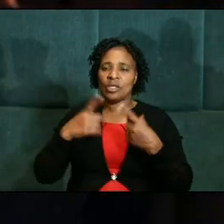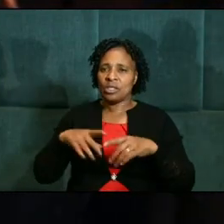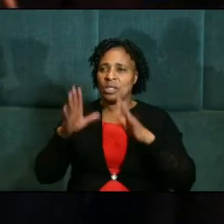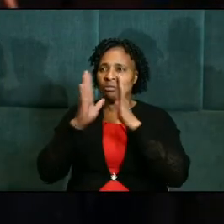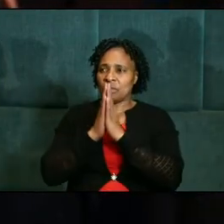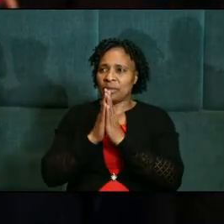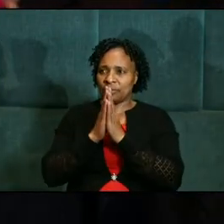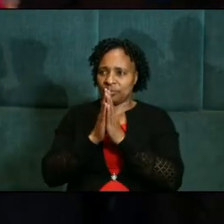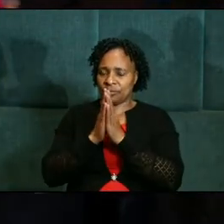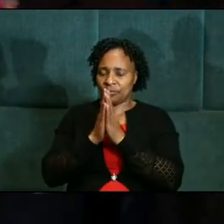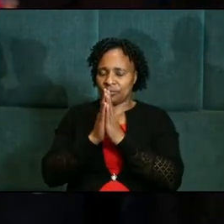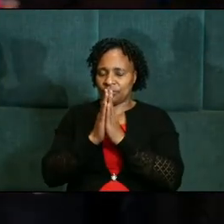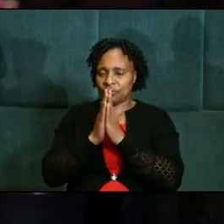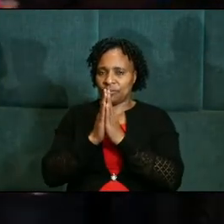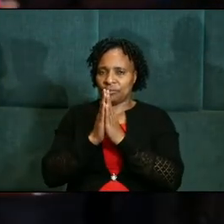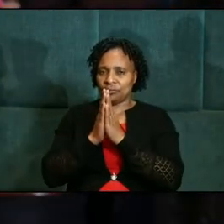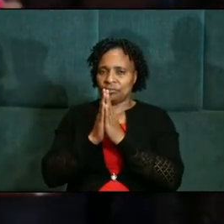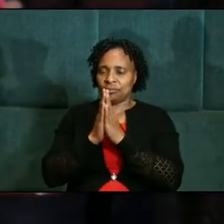pray.